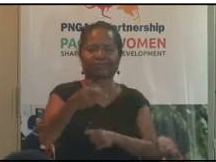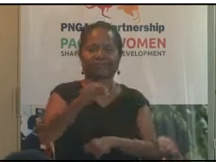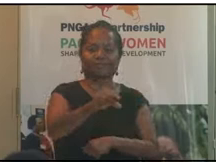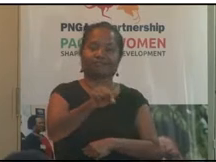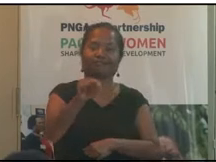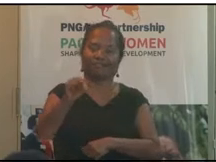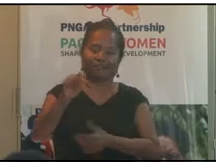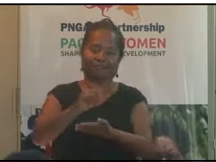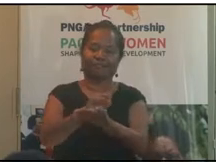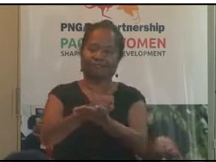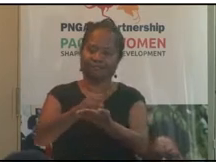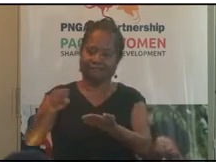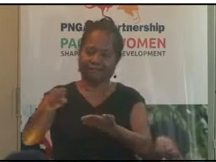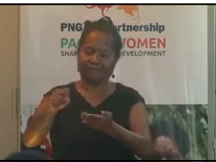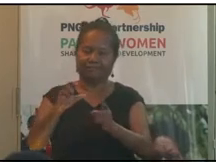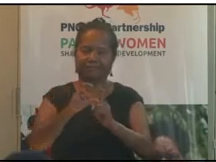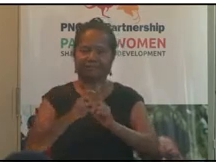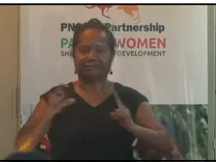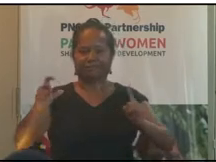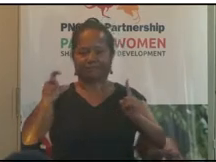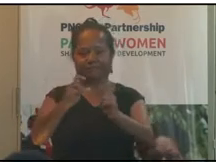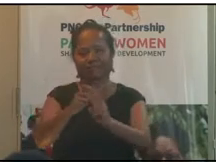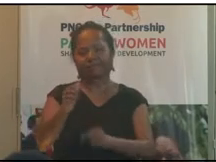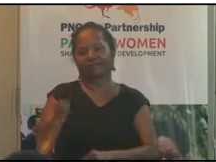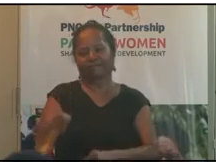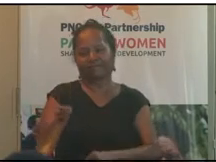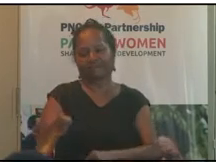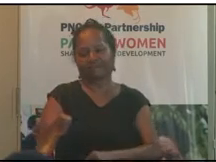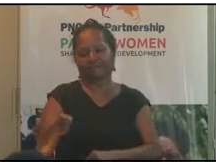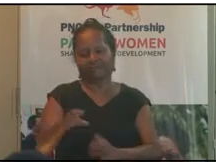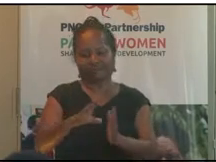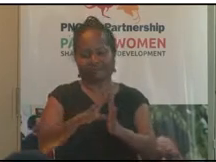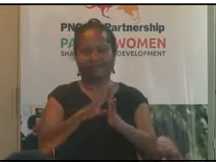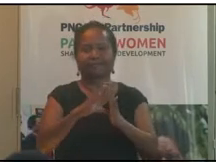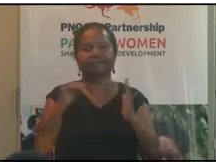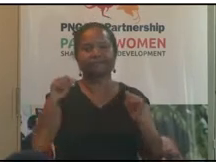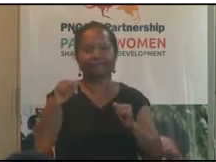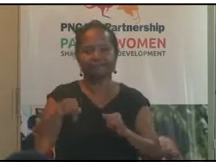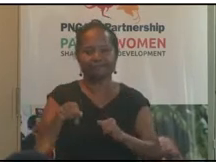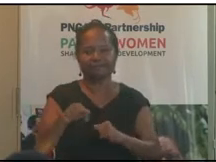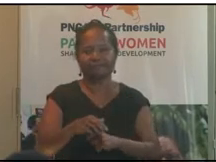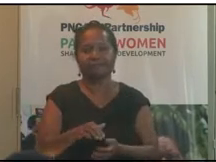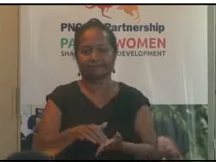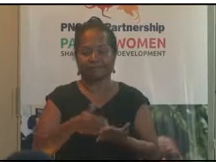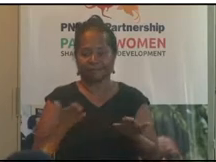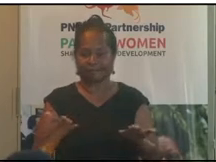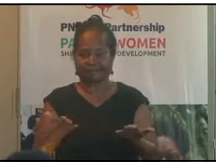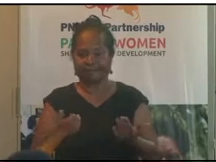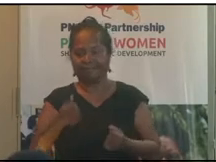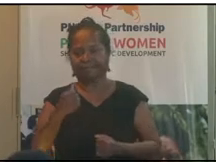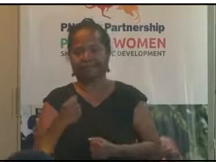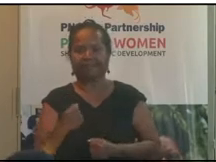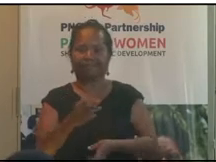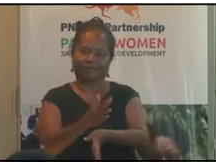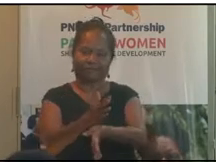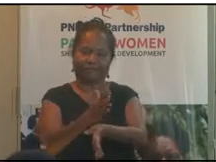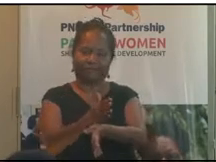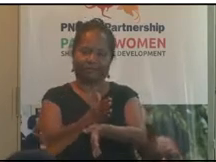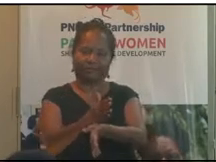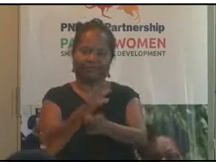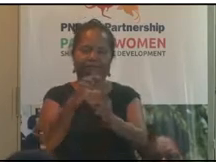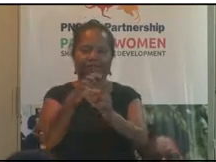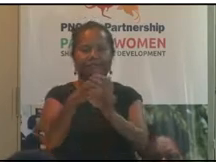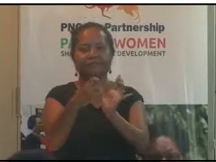the Secretary of the Department of Justice and Attorney General of Papua New Guinea. He currently holds both positions. Dr.